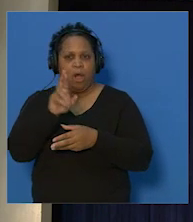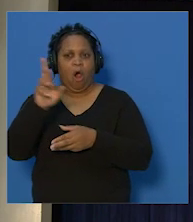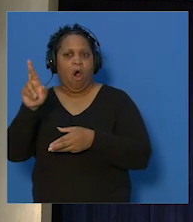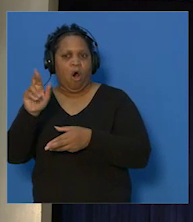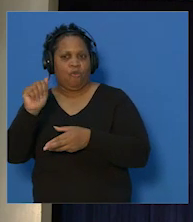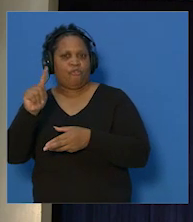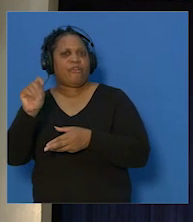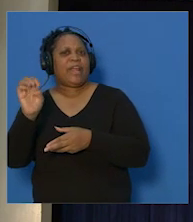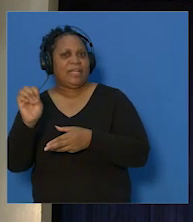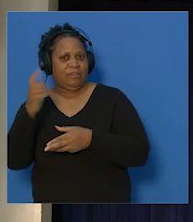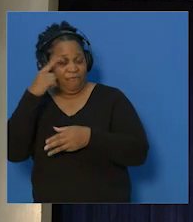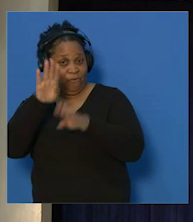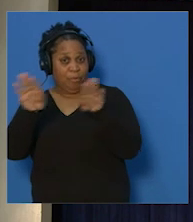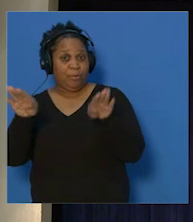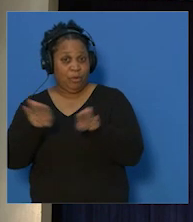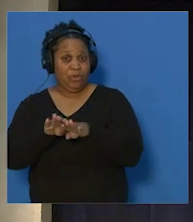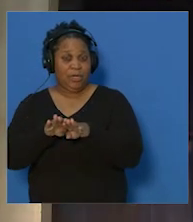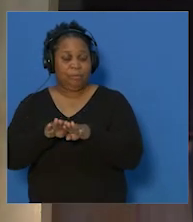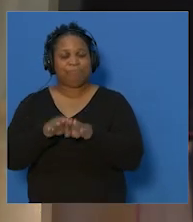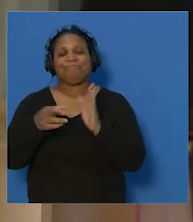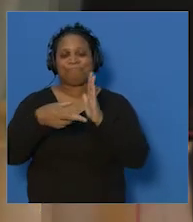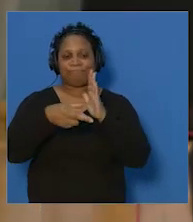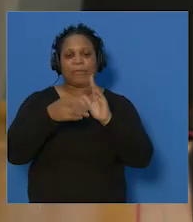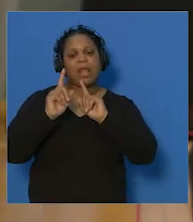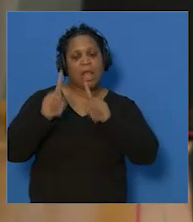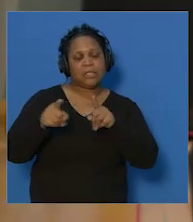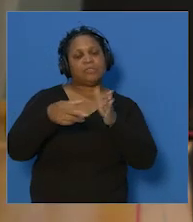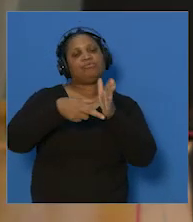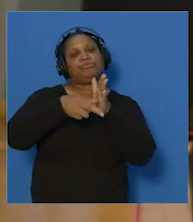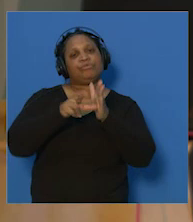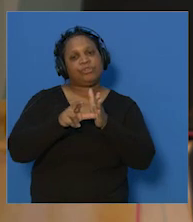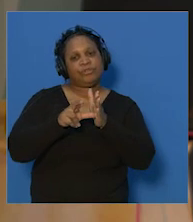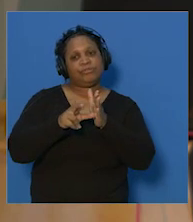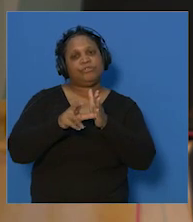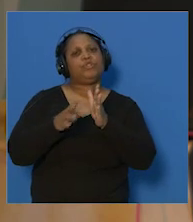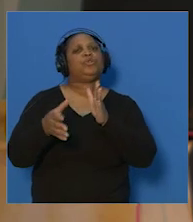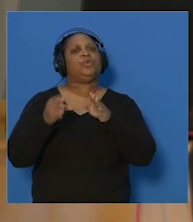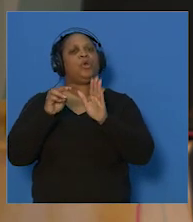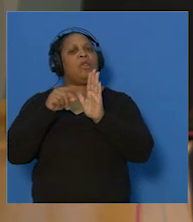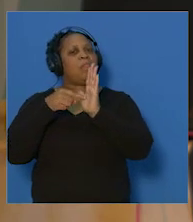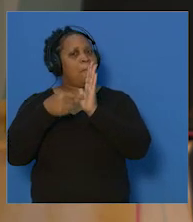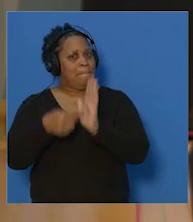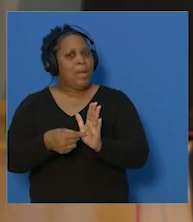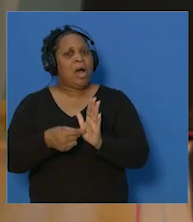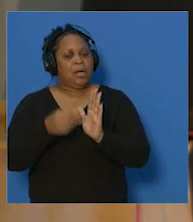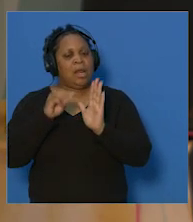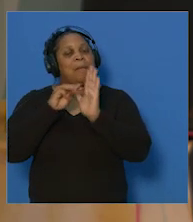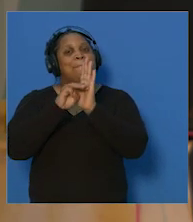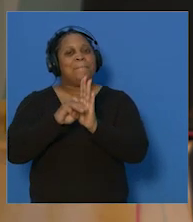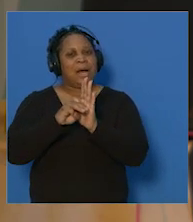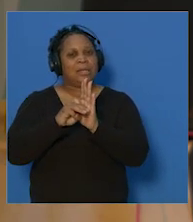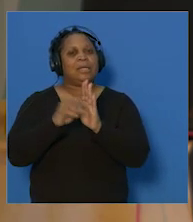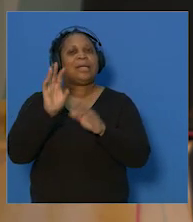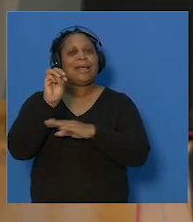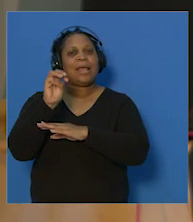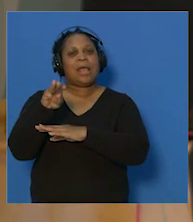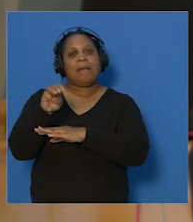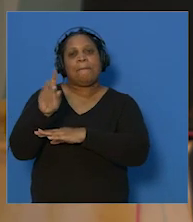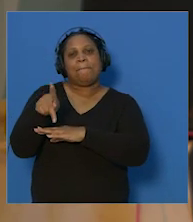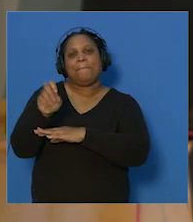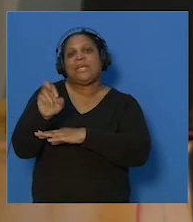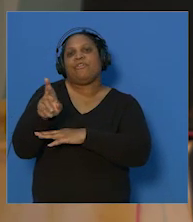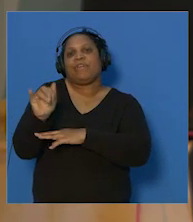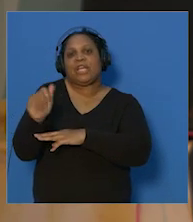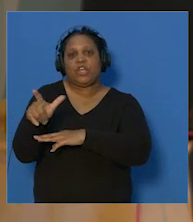is it headed? Well, when we reviewed the modeling last week based on Imperial College London, you'll see that there were two